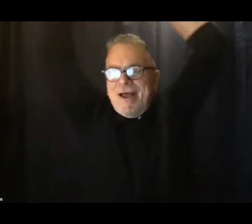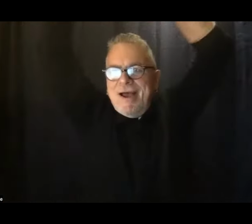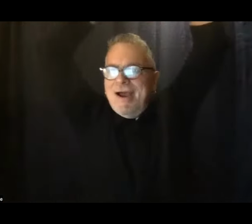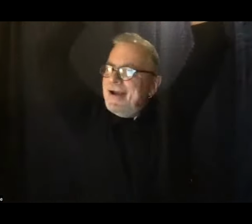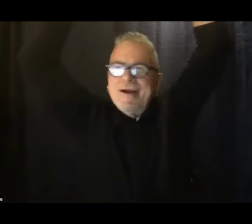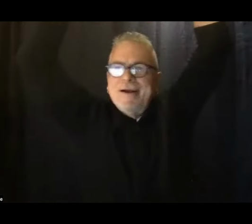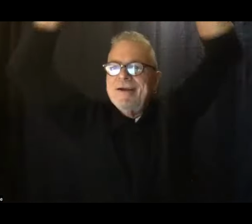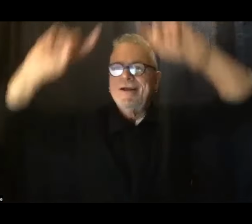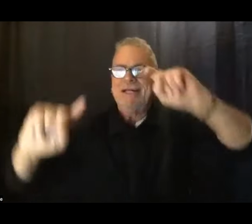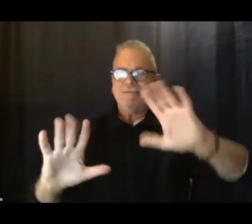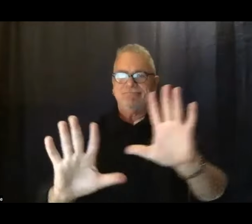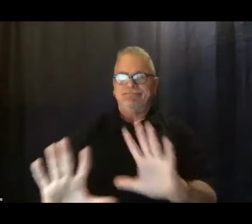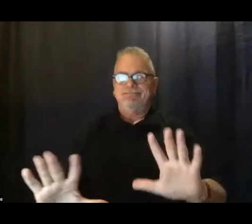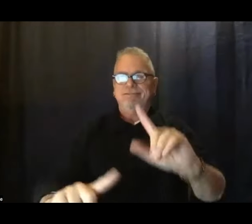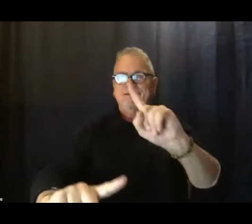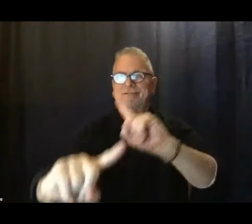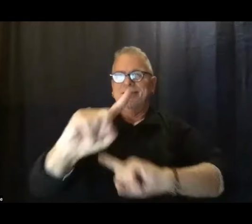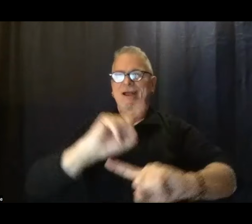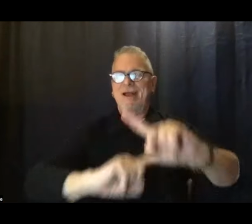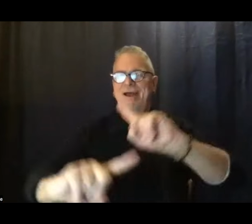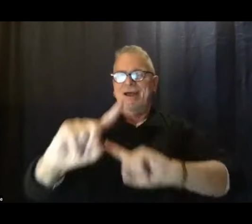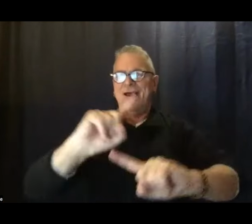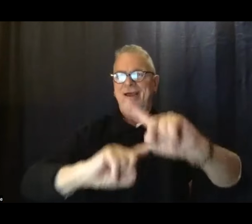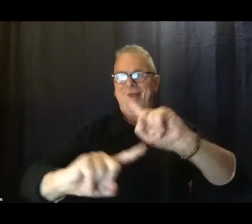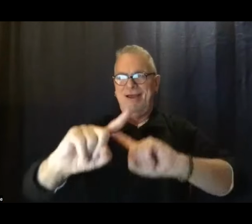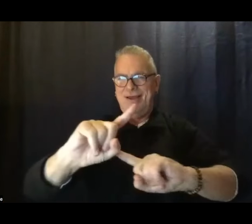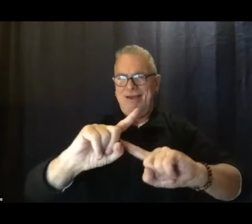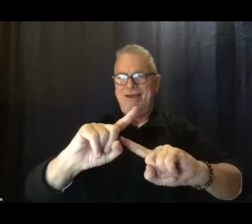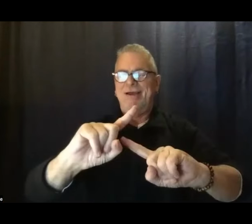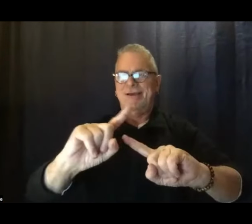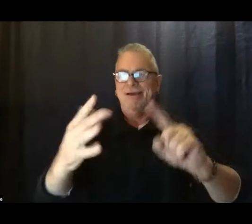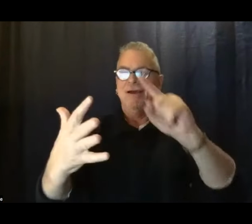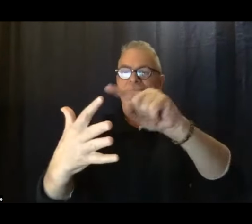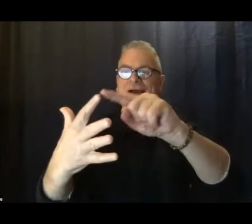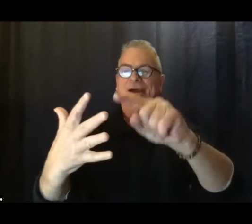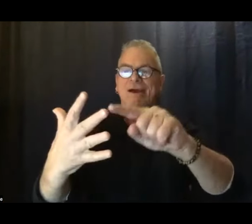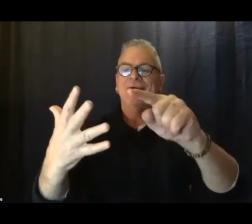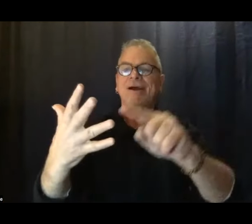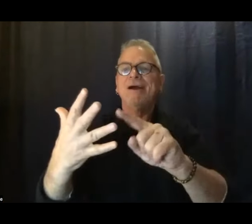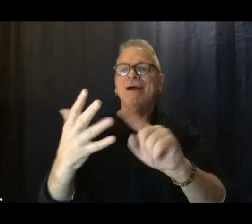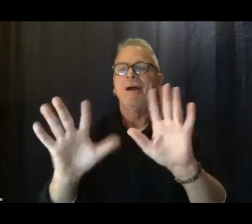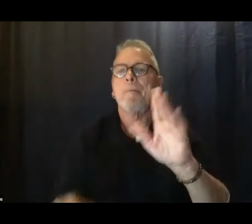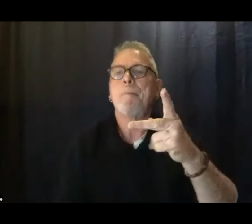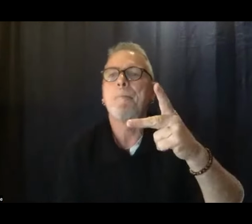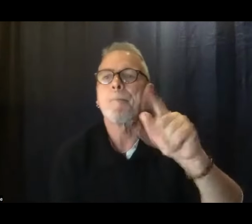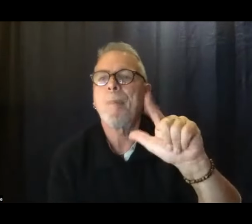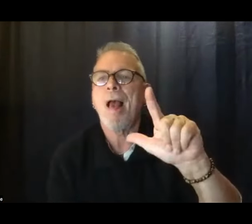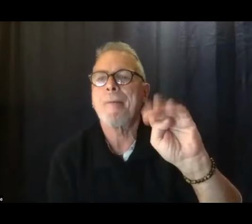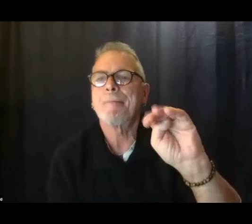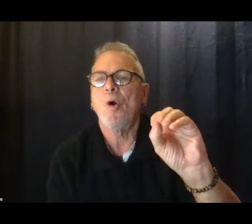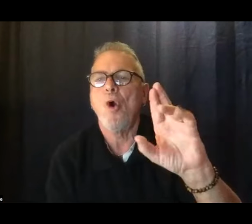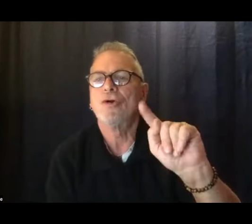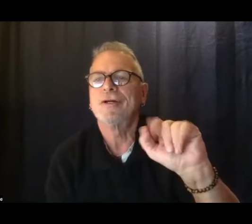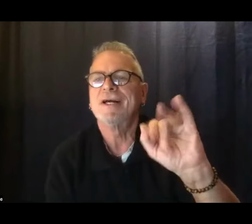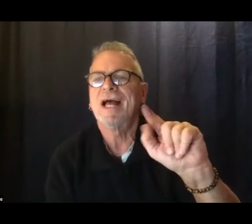not down low, it's not up high, it's not to the left or to the right. So it's in that sort of neutral space in front of my chest.